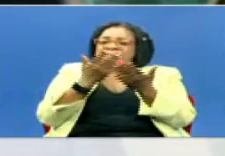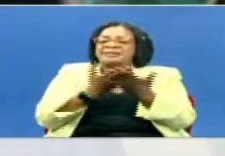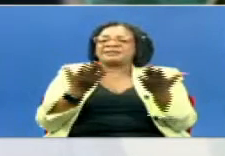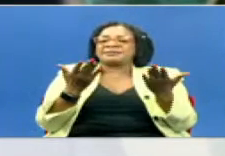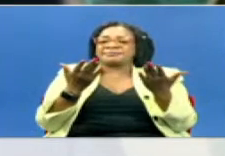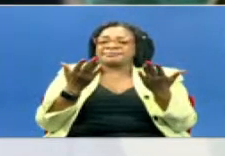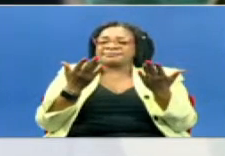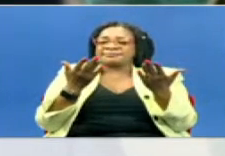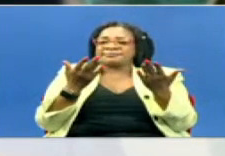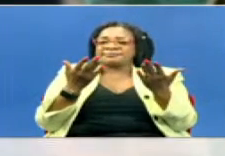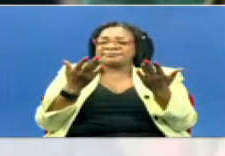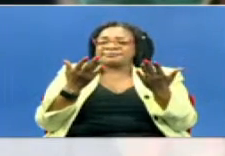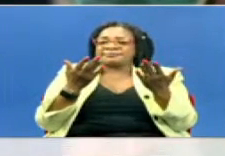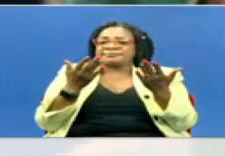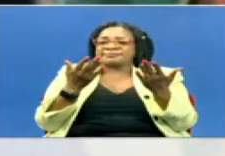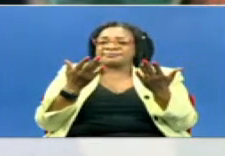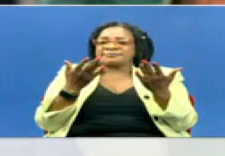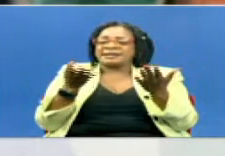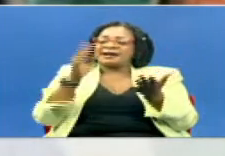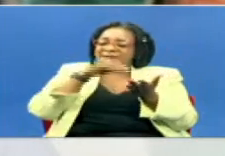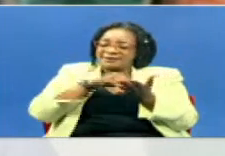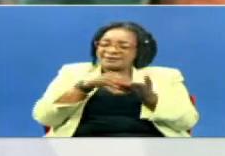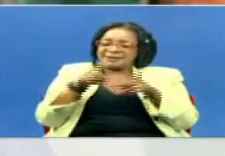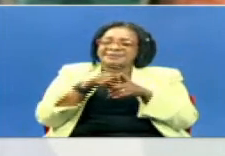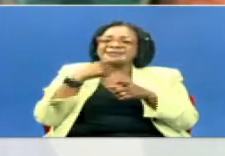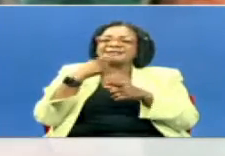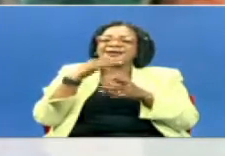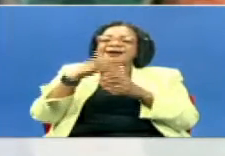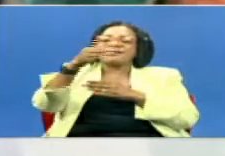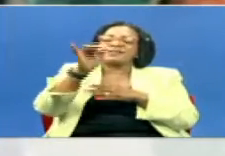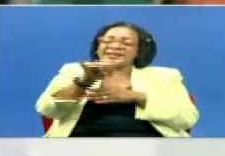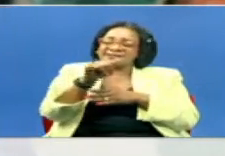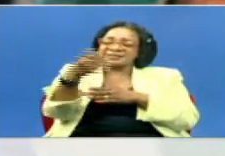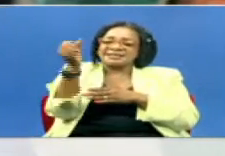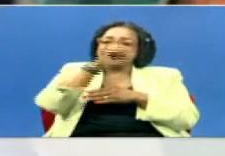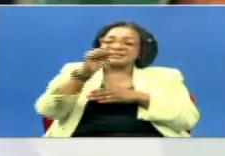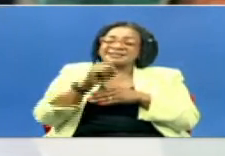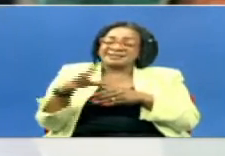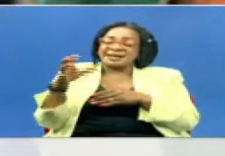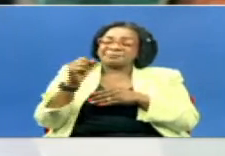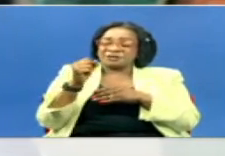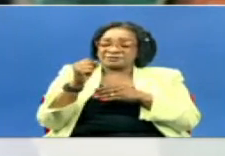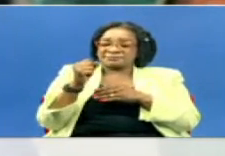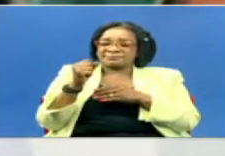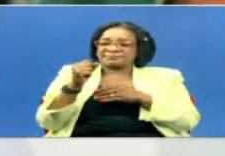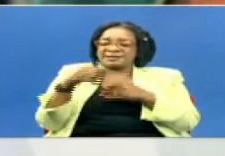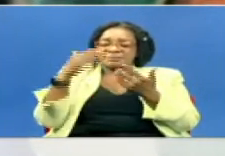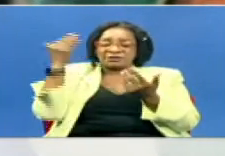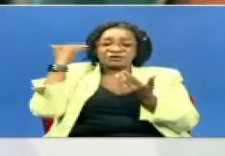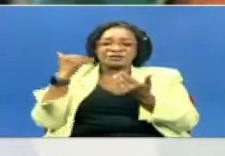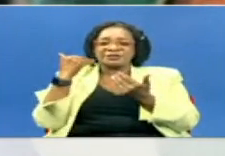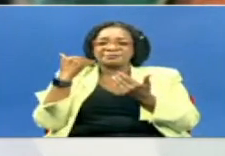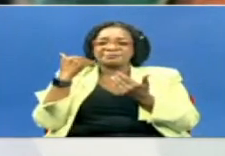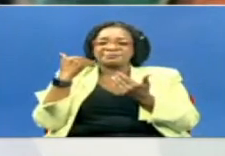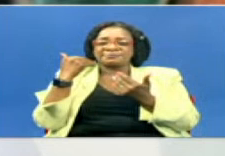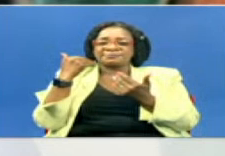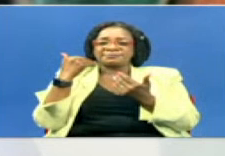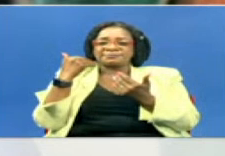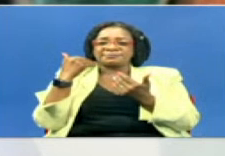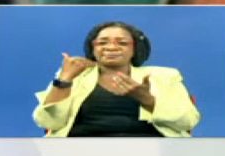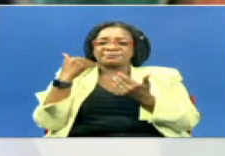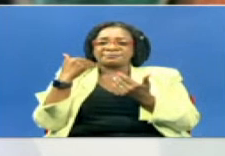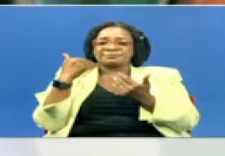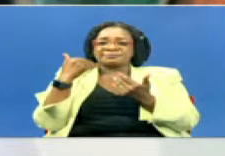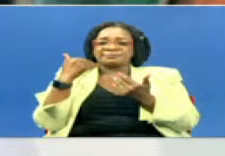was, again, as I said, after that state capture of the judiciary, we said we are duty